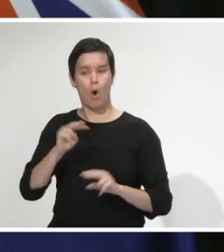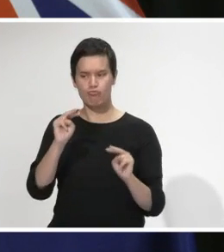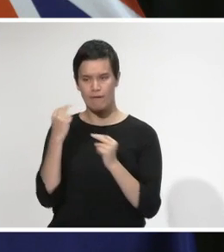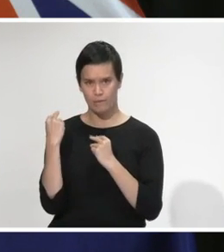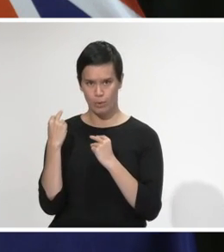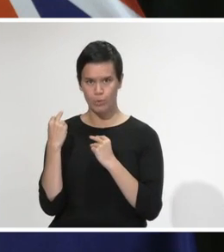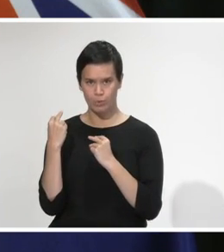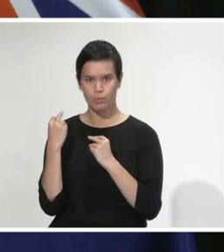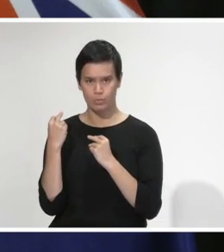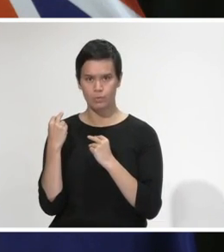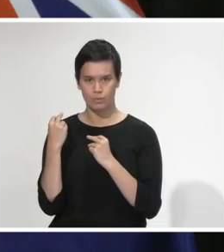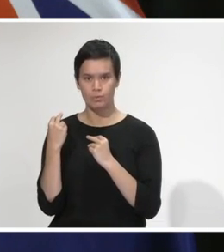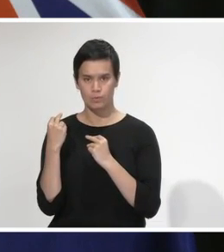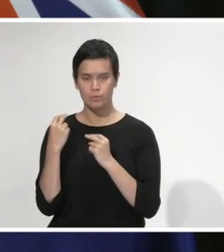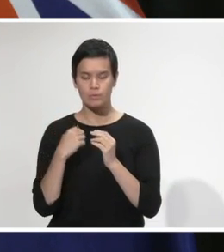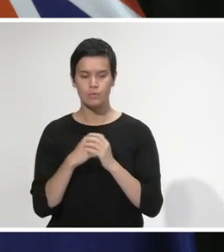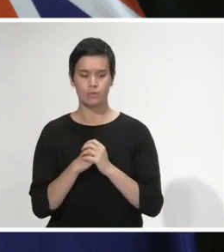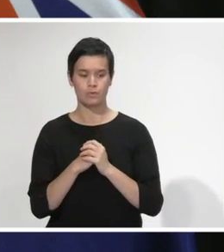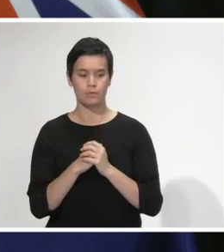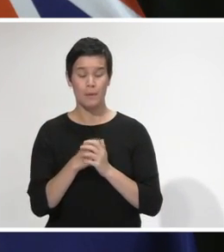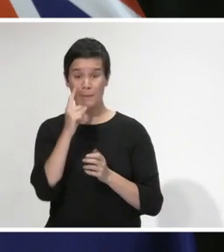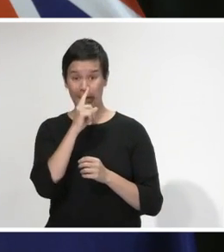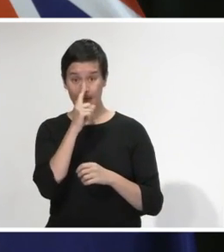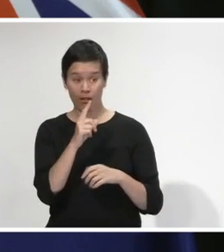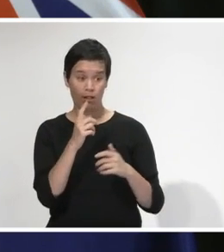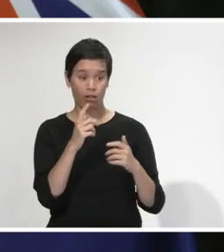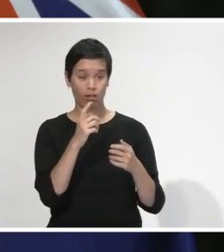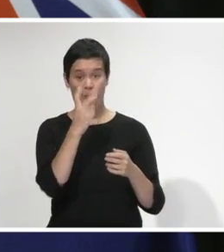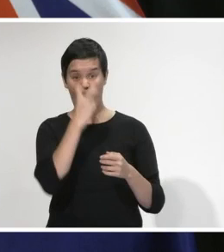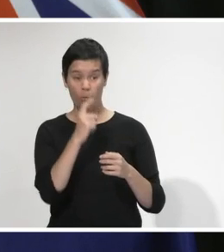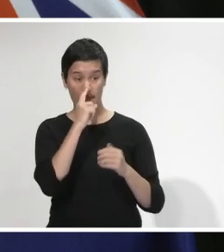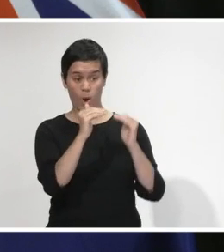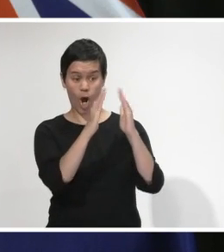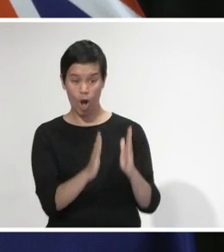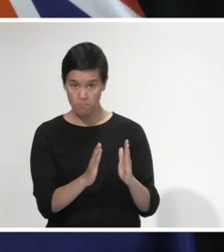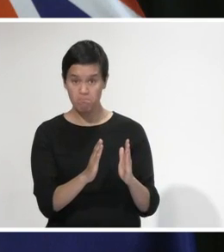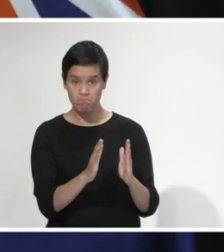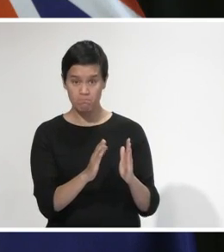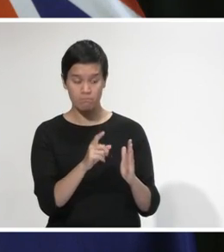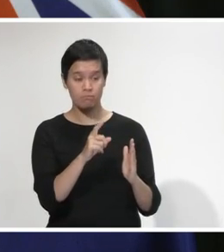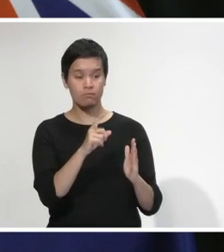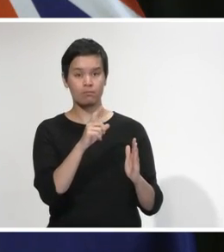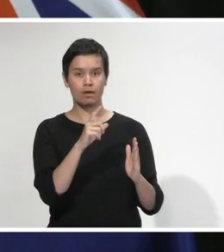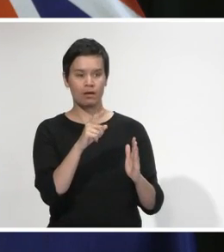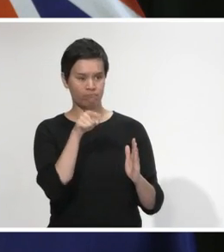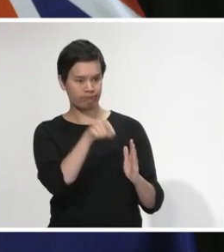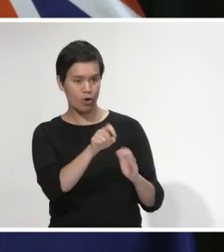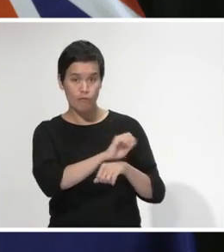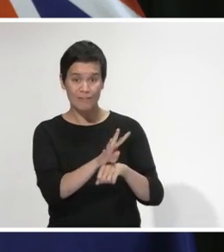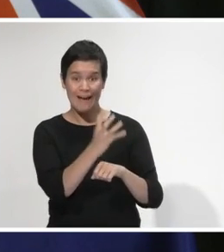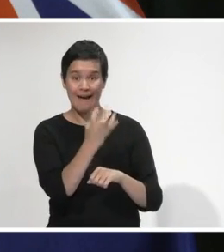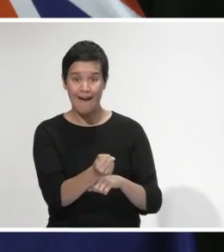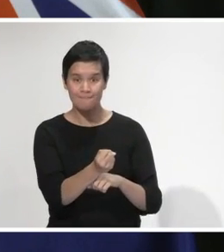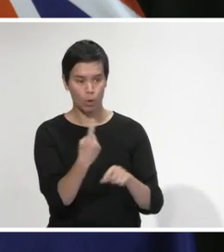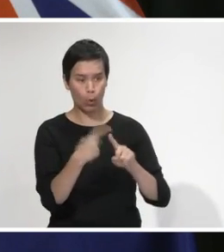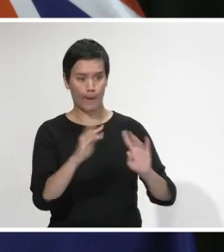undertake a review of both the facilities where we have had cases, to learn about what's worked well and where we could improve, but also to